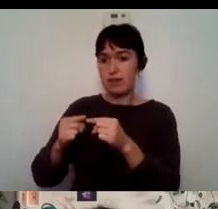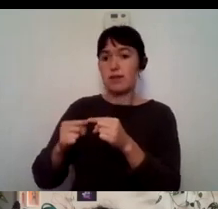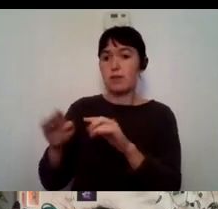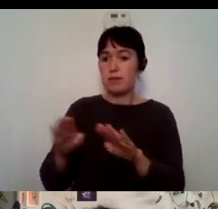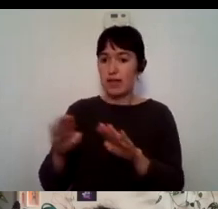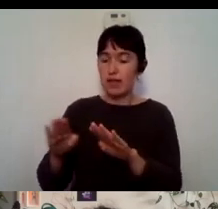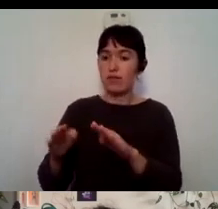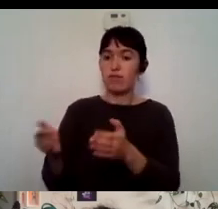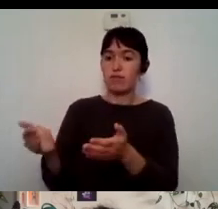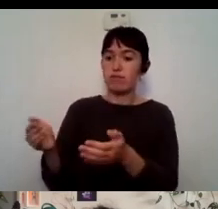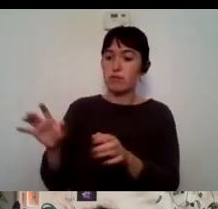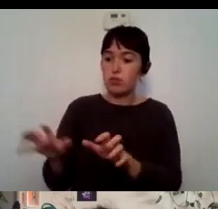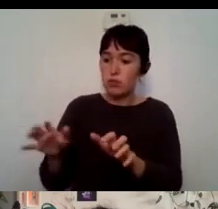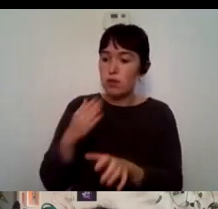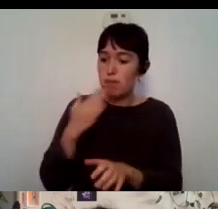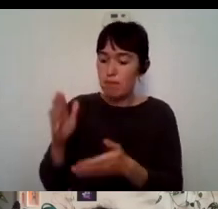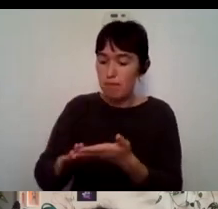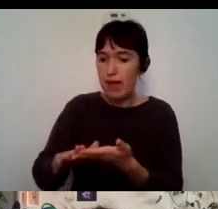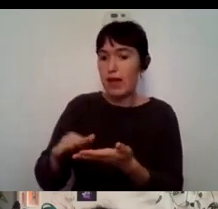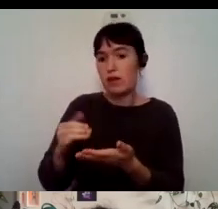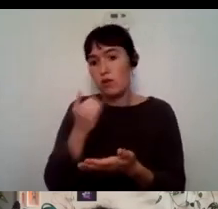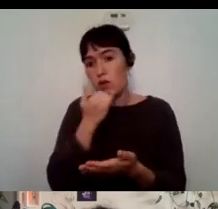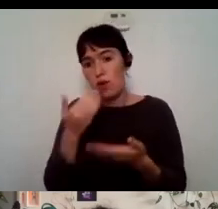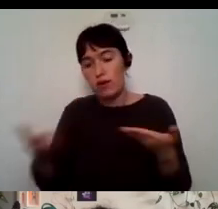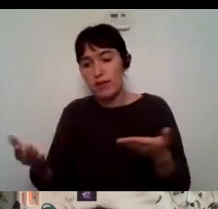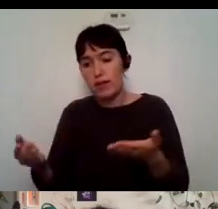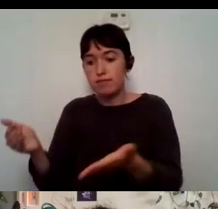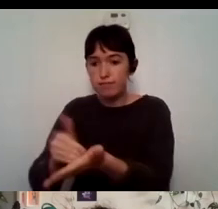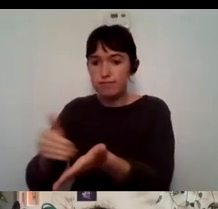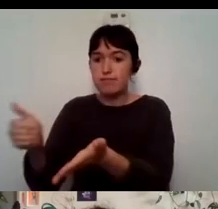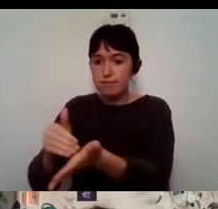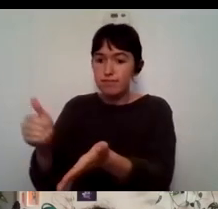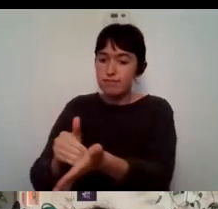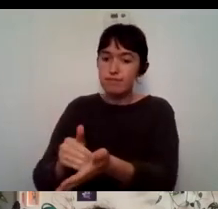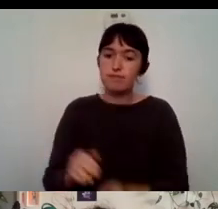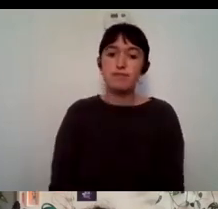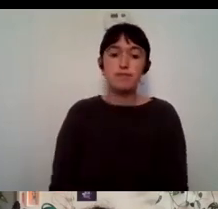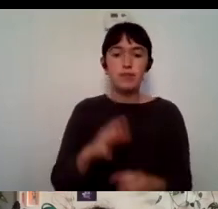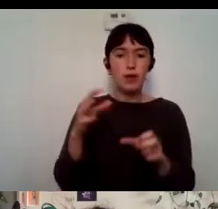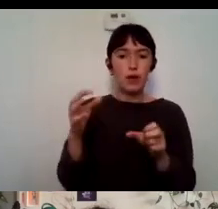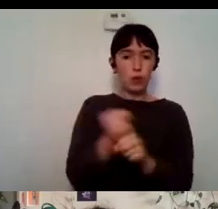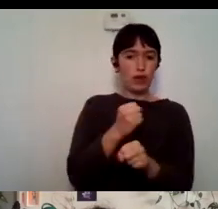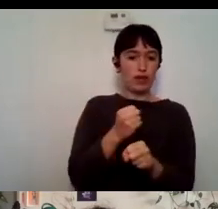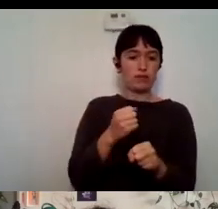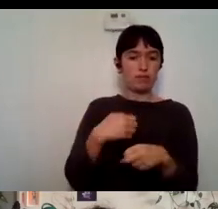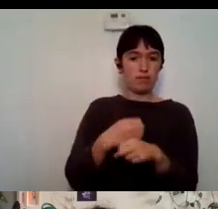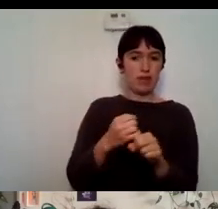the wrong and the bad thing. Winning makes us in a much more confident, in a much more